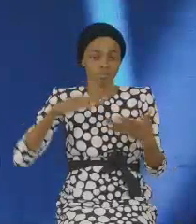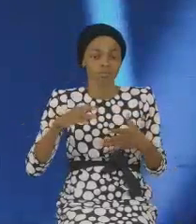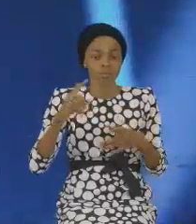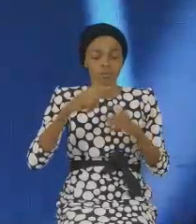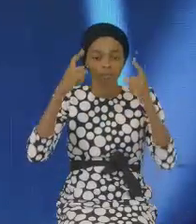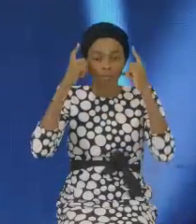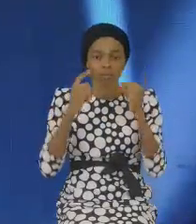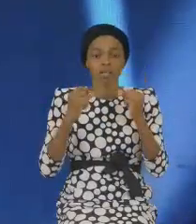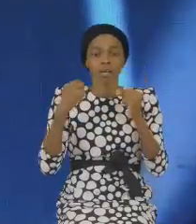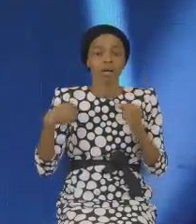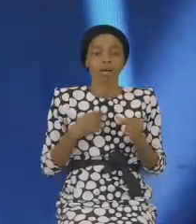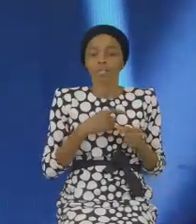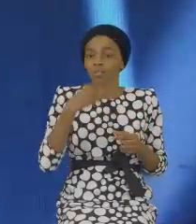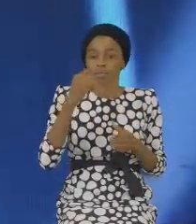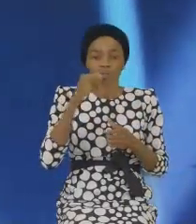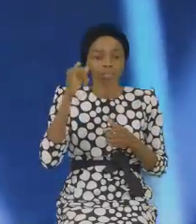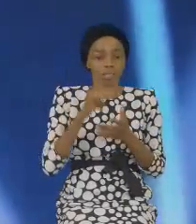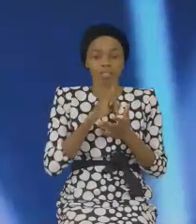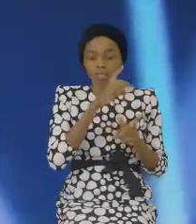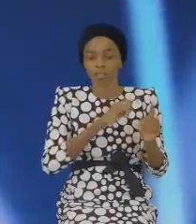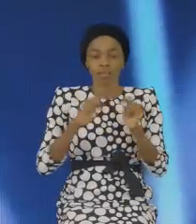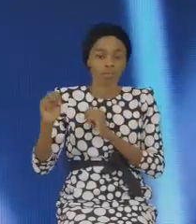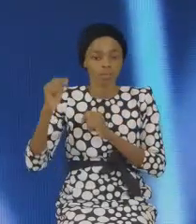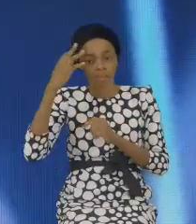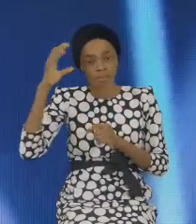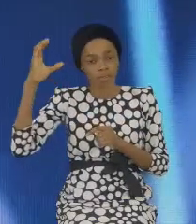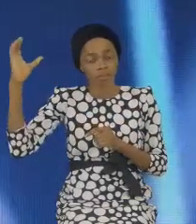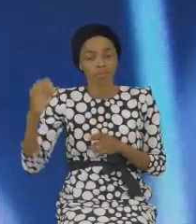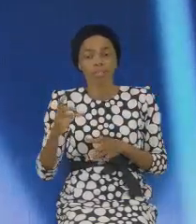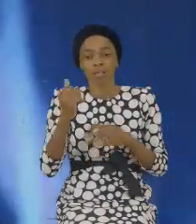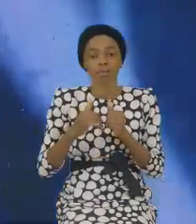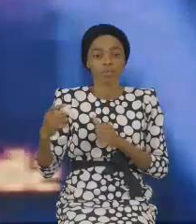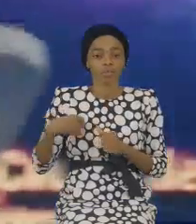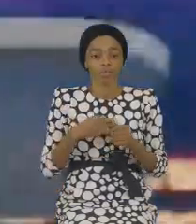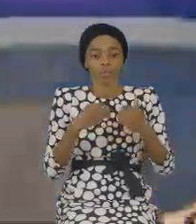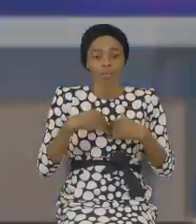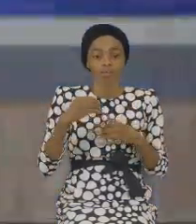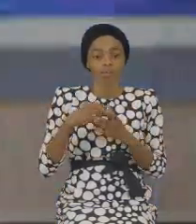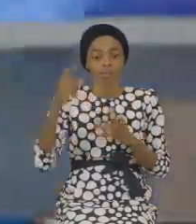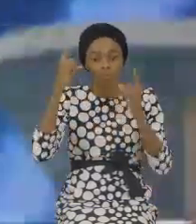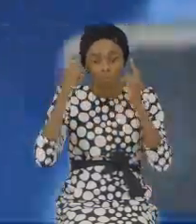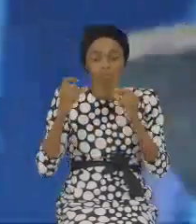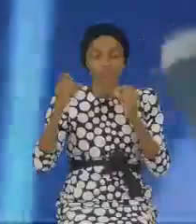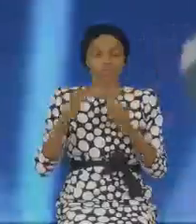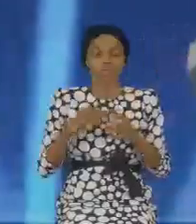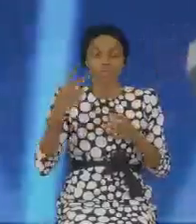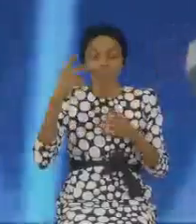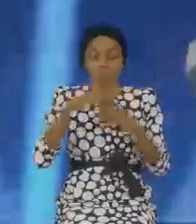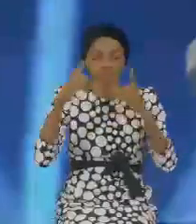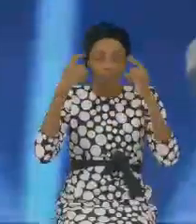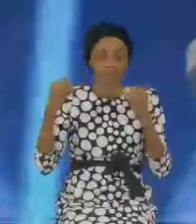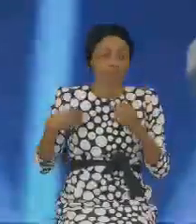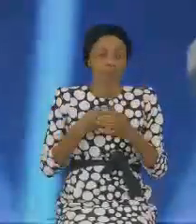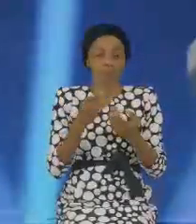transferable concept. And everything we have in Moses, and we see in Moses, we want to take that and apply it to